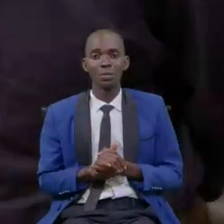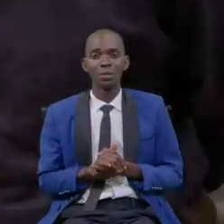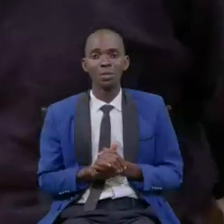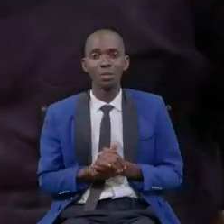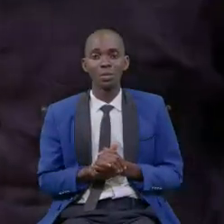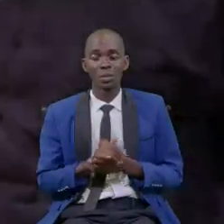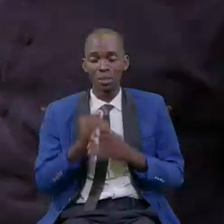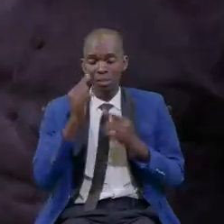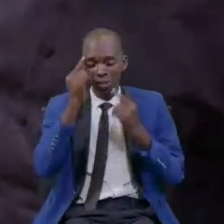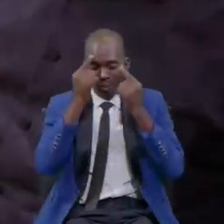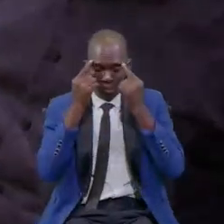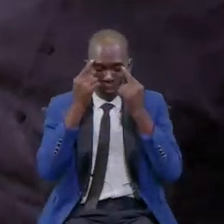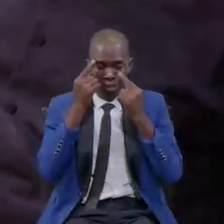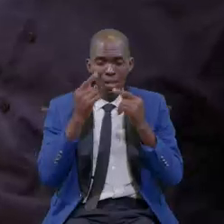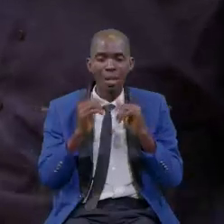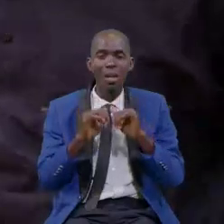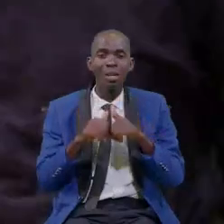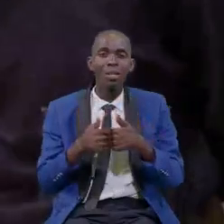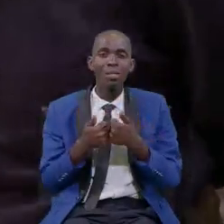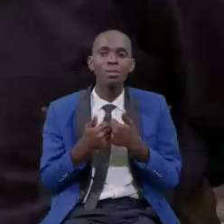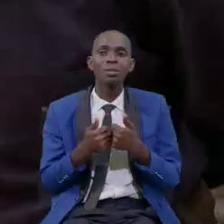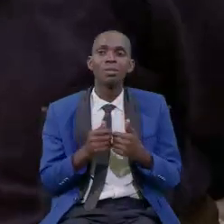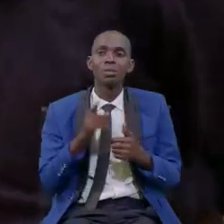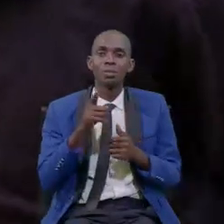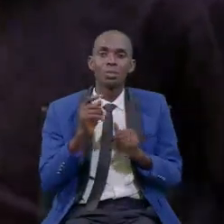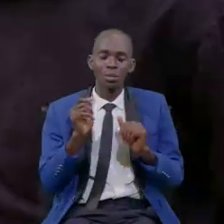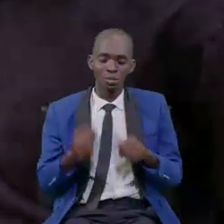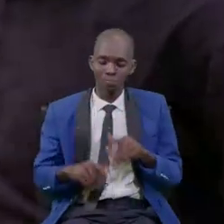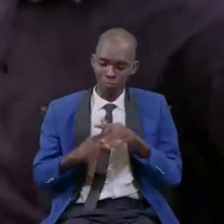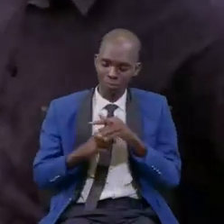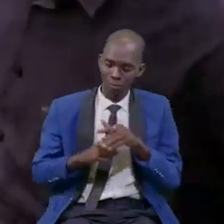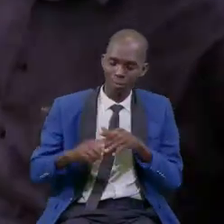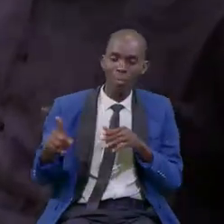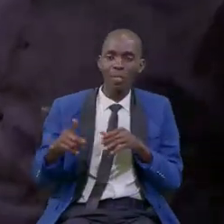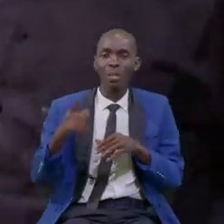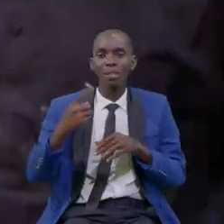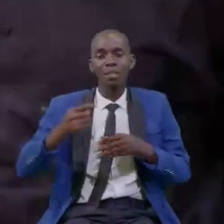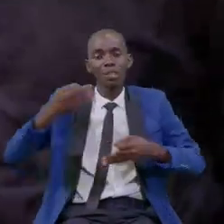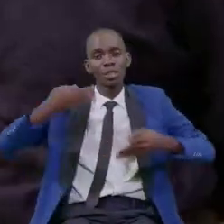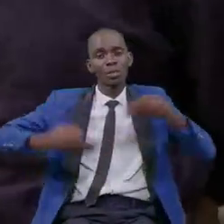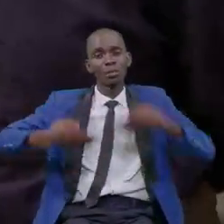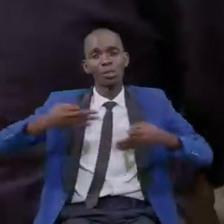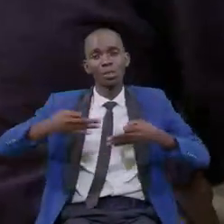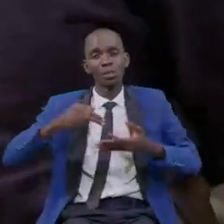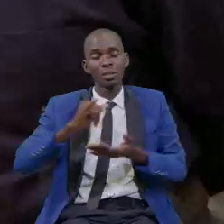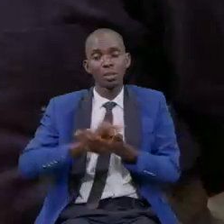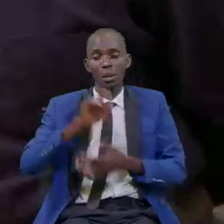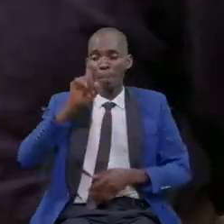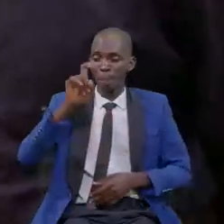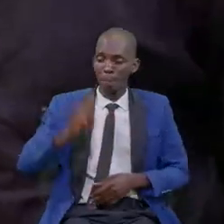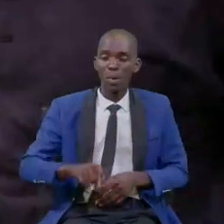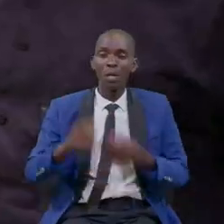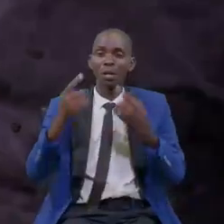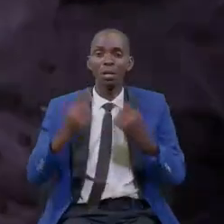Think about escaping the judgment that will come upon